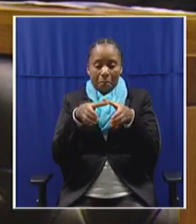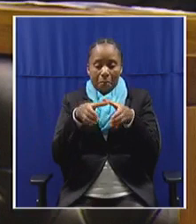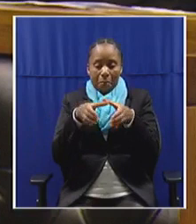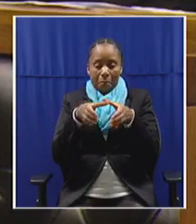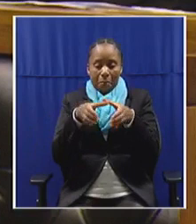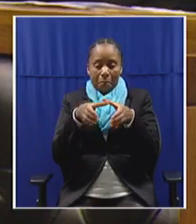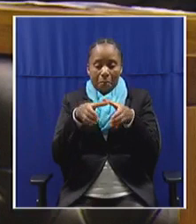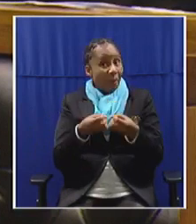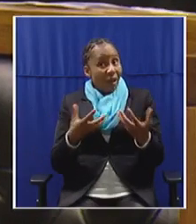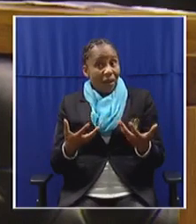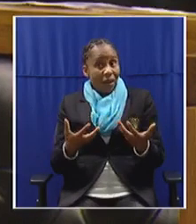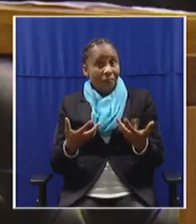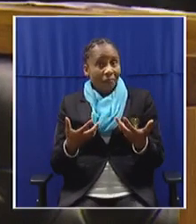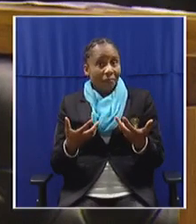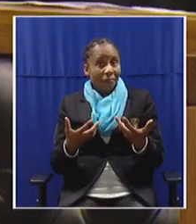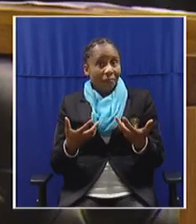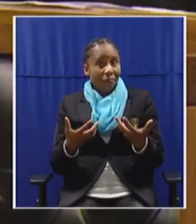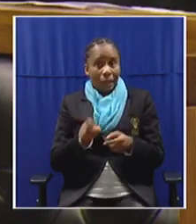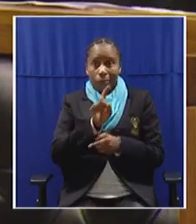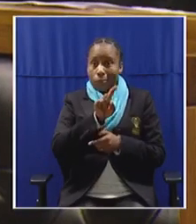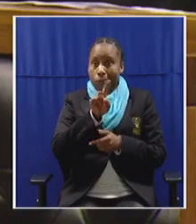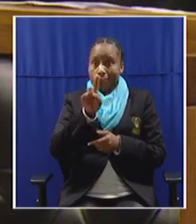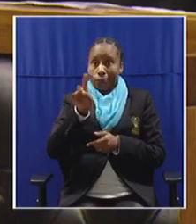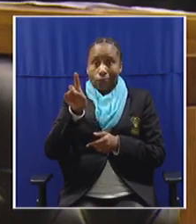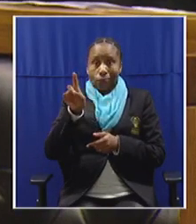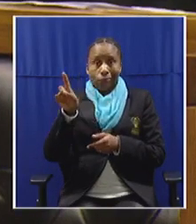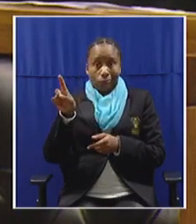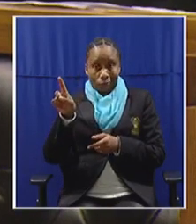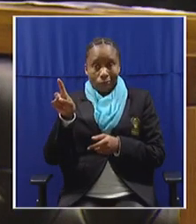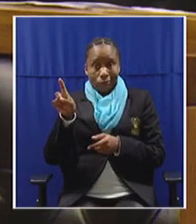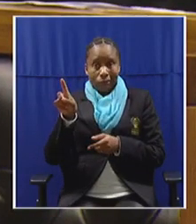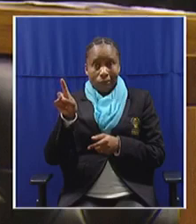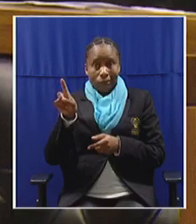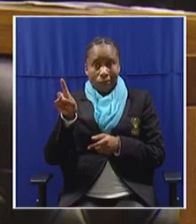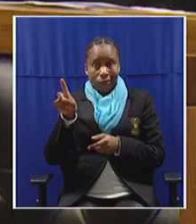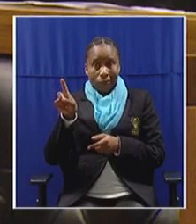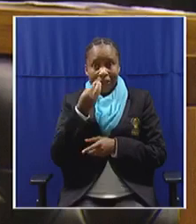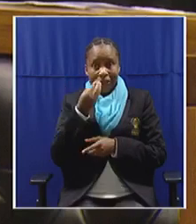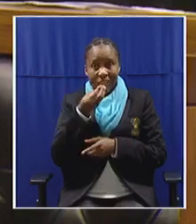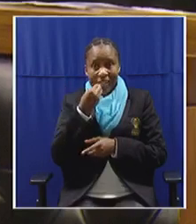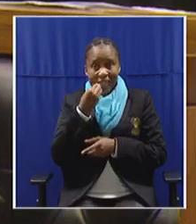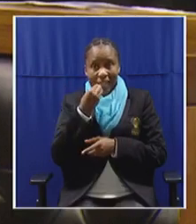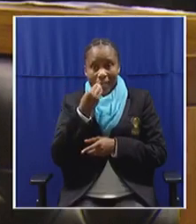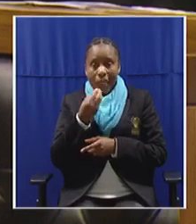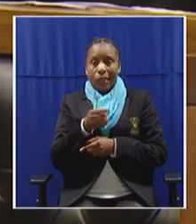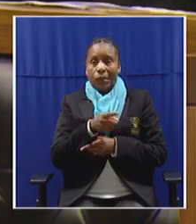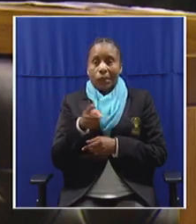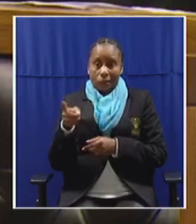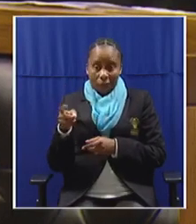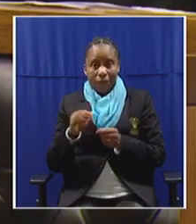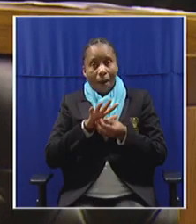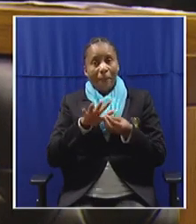enterprises that are there to feed these entrepreneurs'